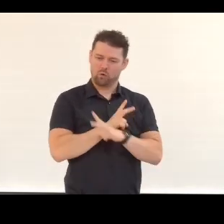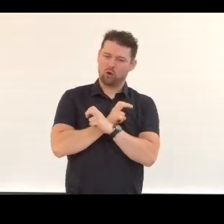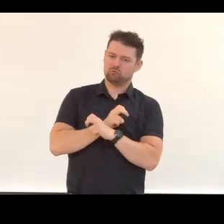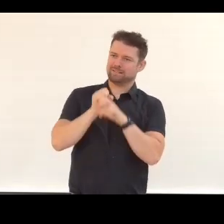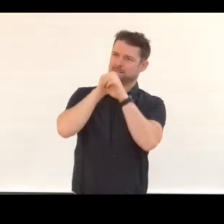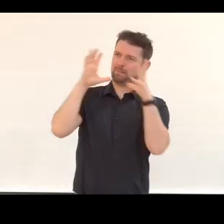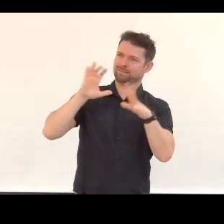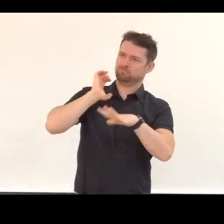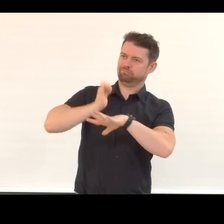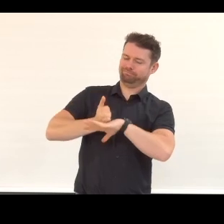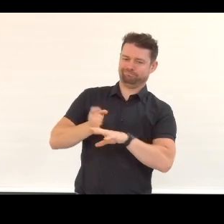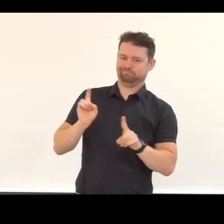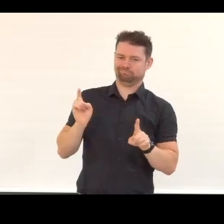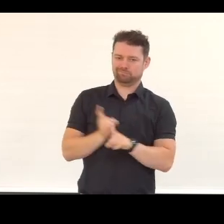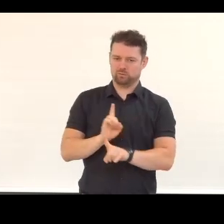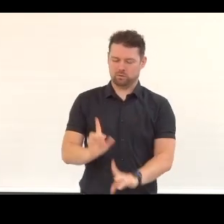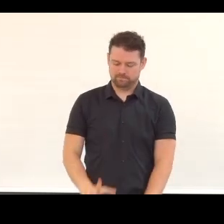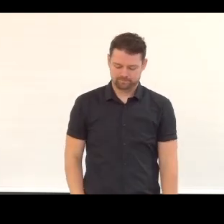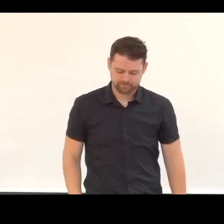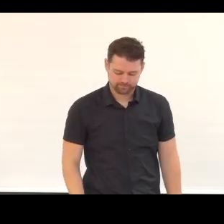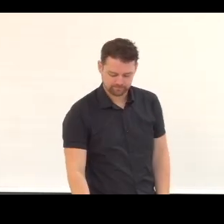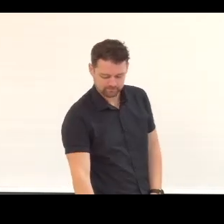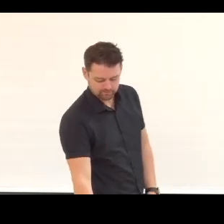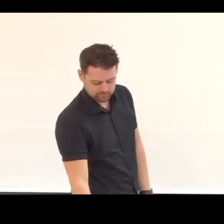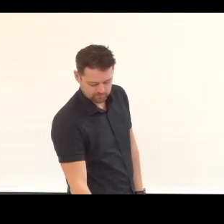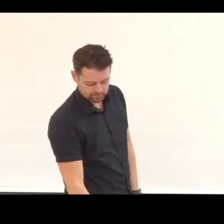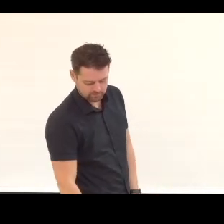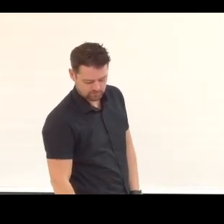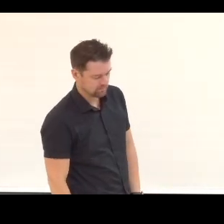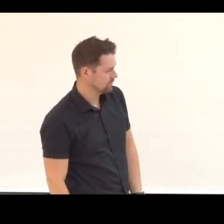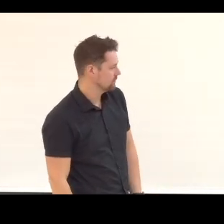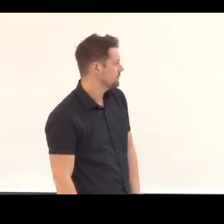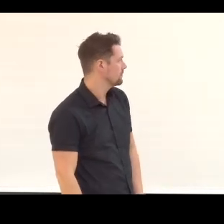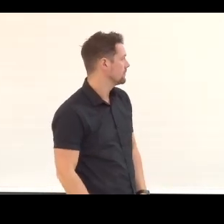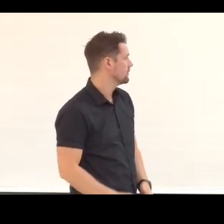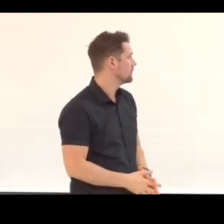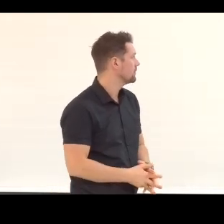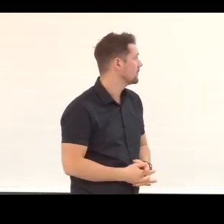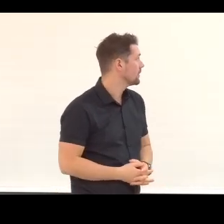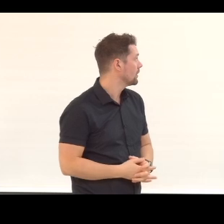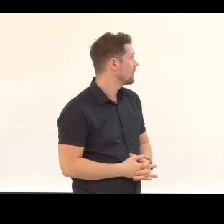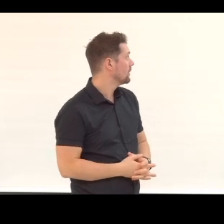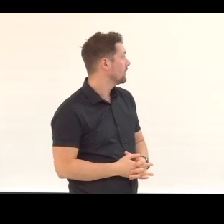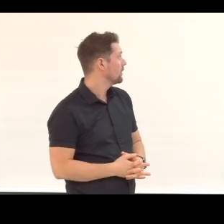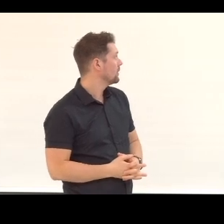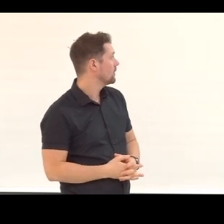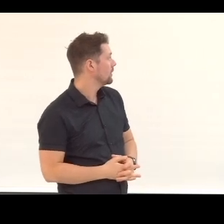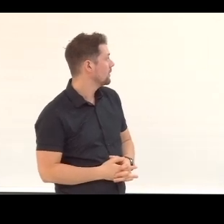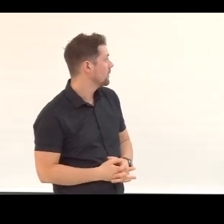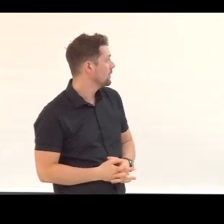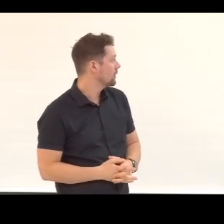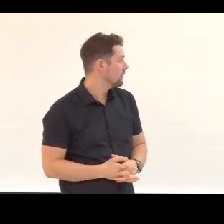Forum is and what it does. Okay, next one. But I think it was a milestone for the Austrian Space Forum actually to do like the Bacterma and